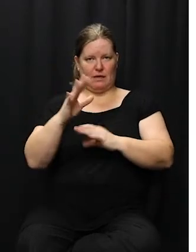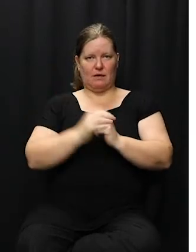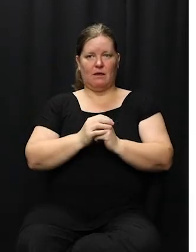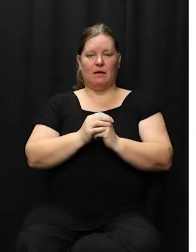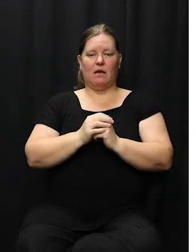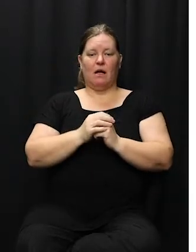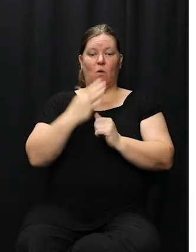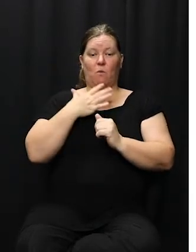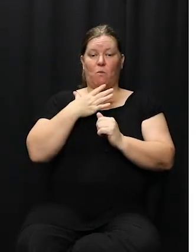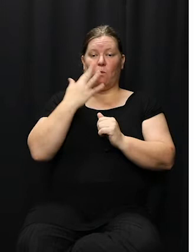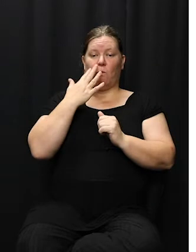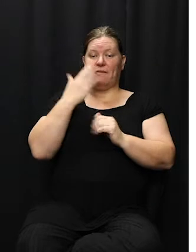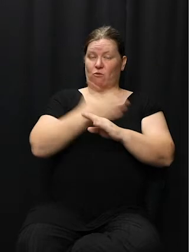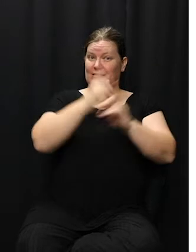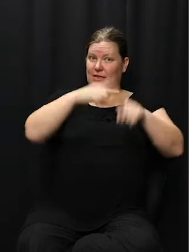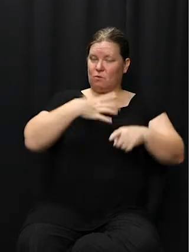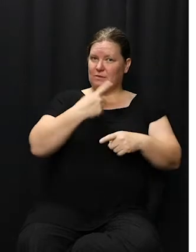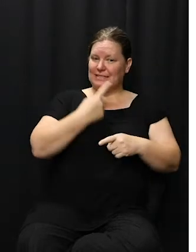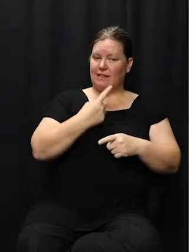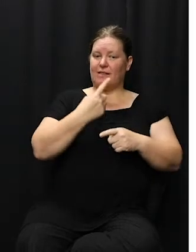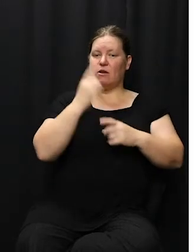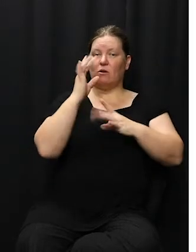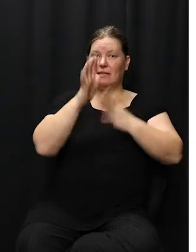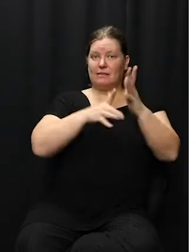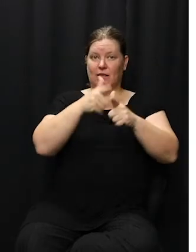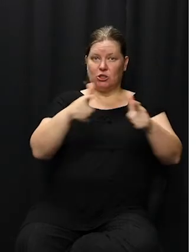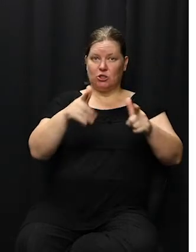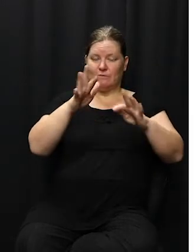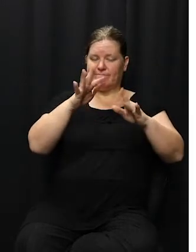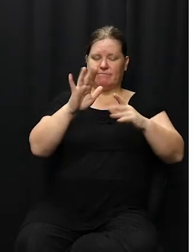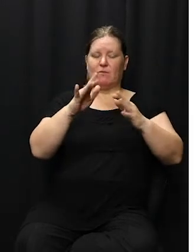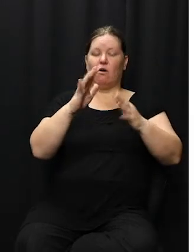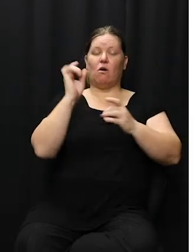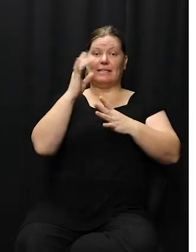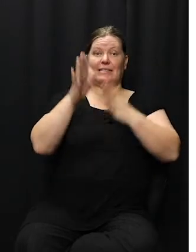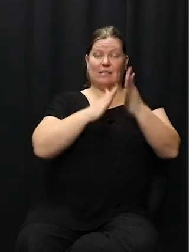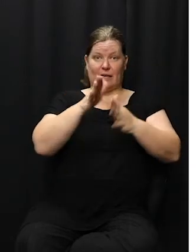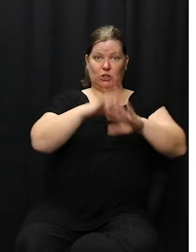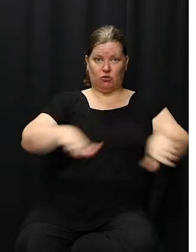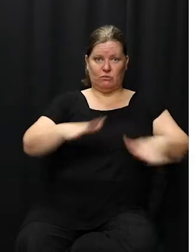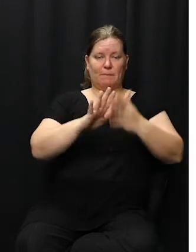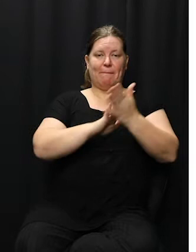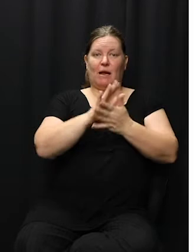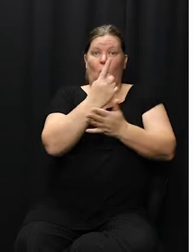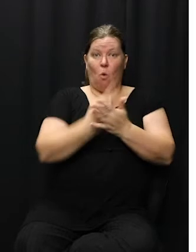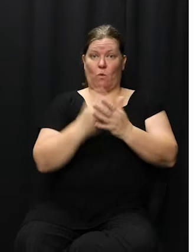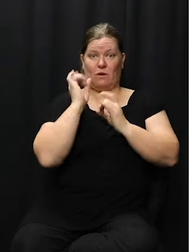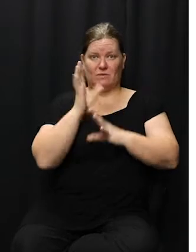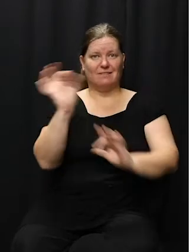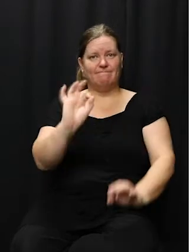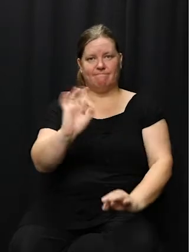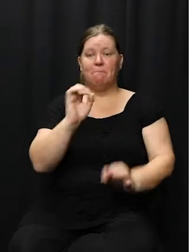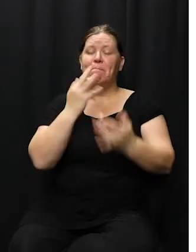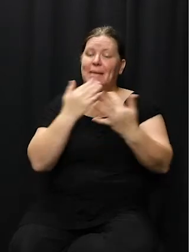Auslan. Before I start, I want to say that Auslan signing children doesn't mean they only